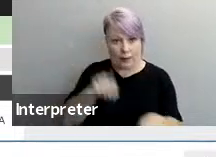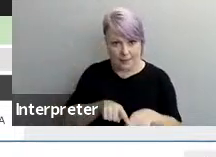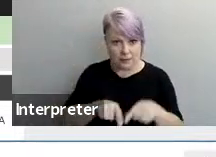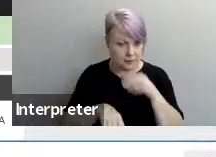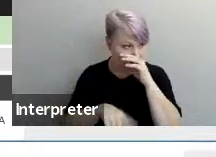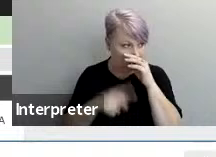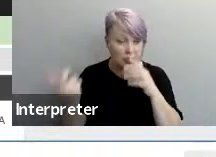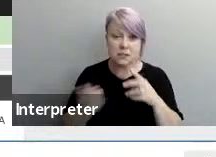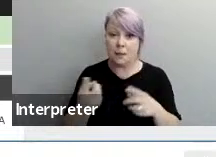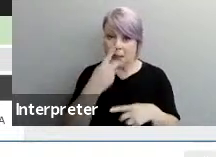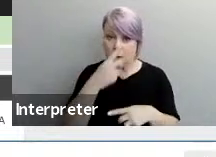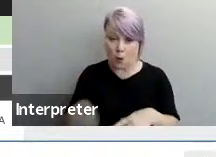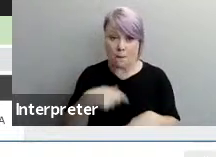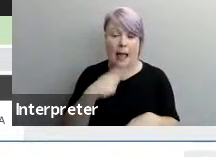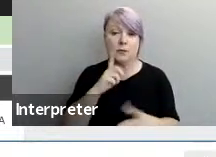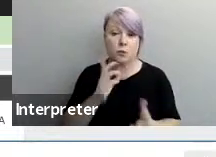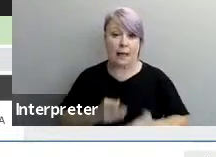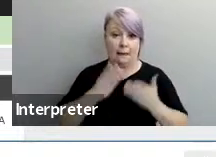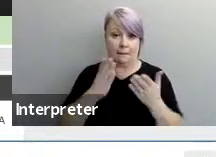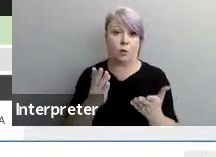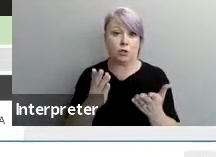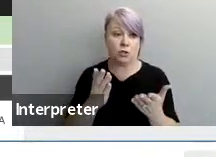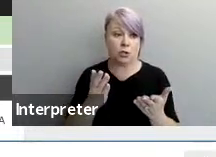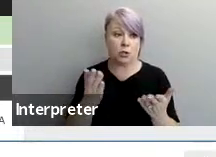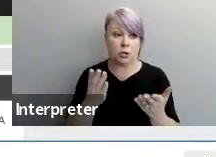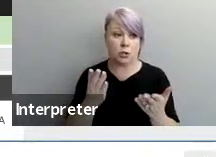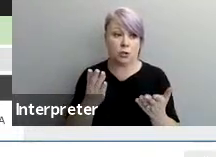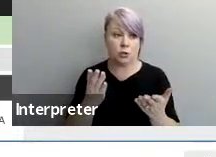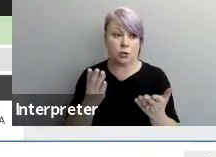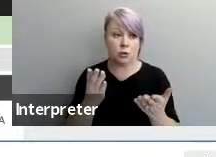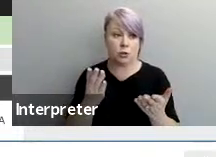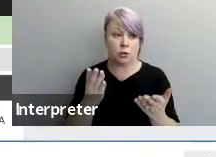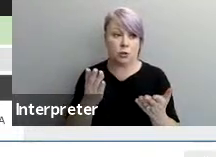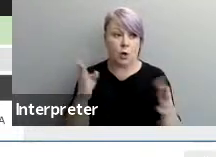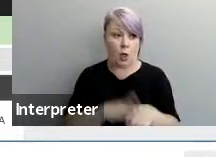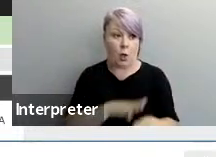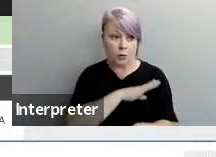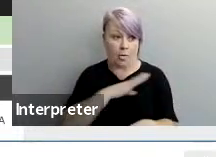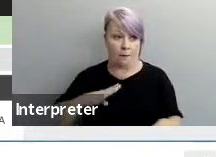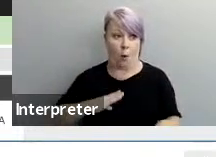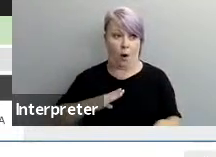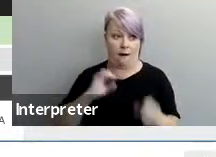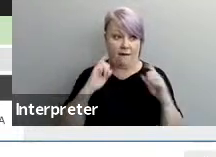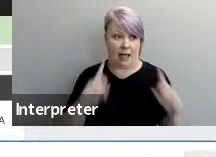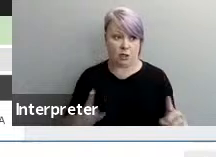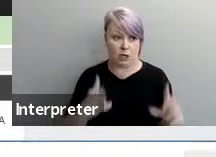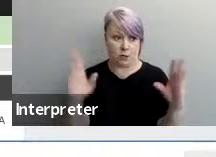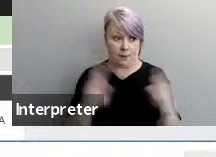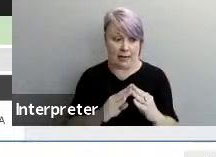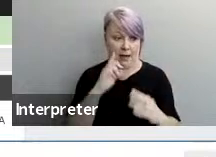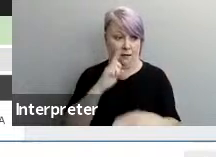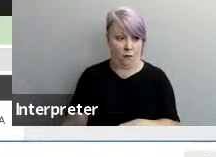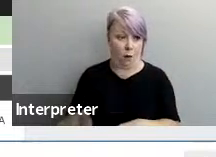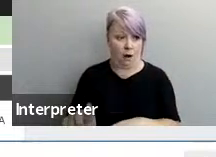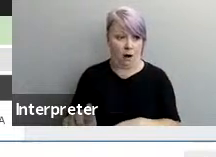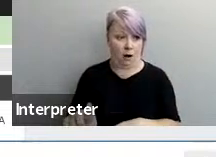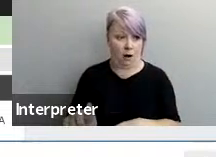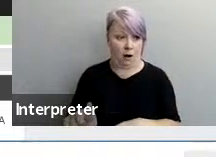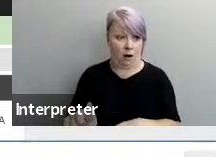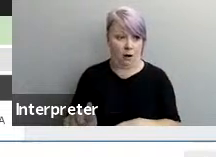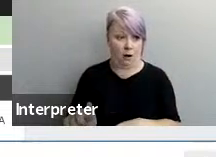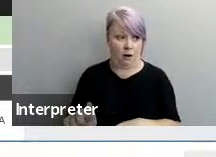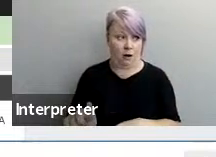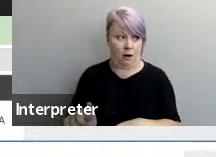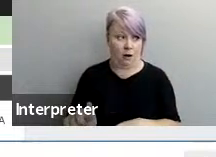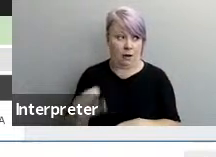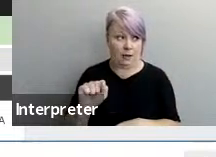Someone would like to make a motion for the closed meeting of the Board of Education on September 28th and October 12th at 7 p.m.